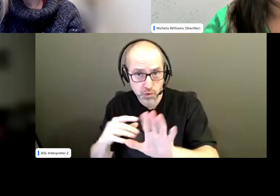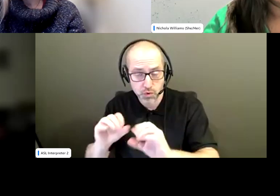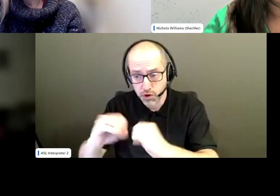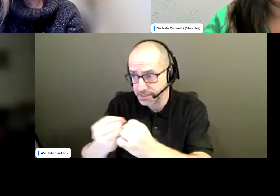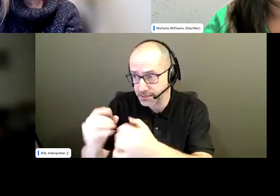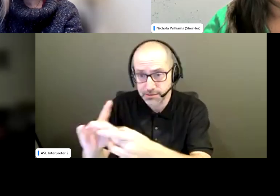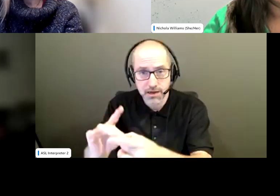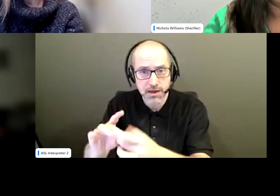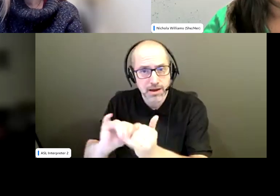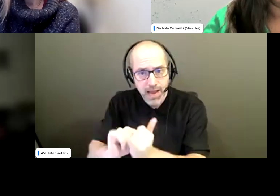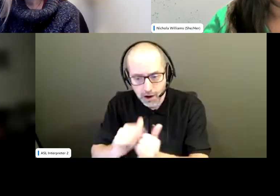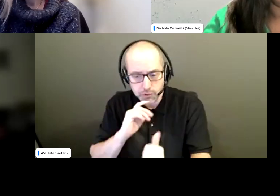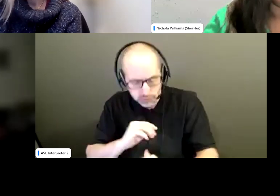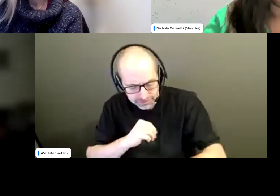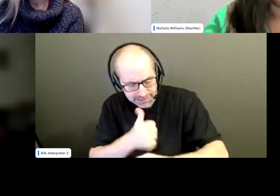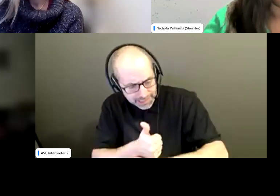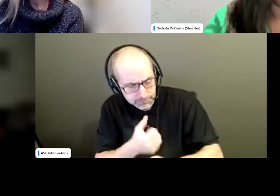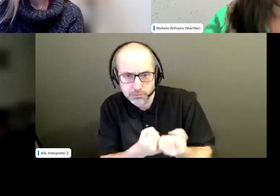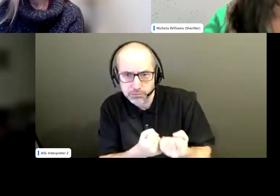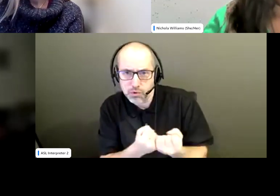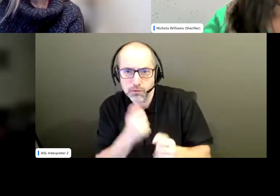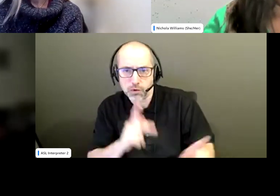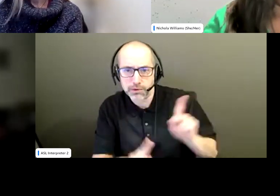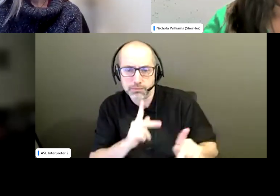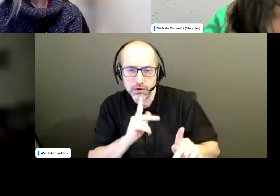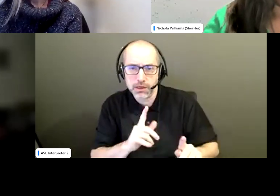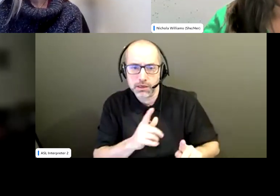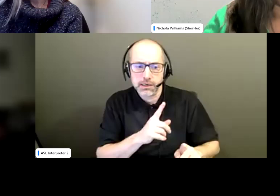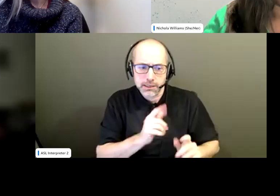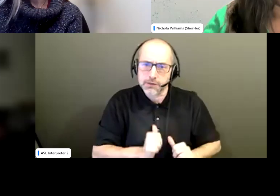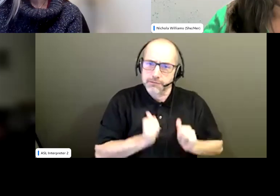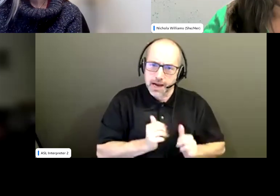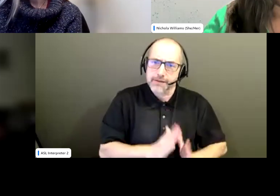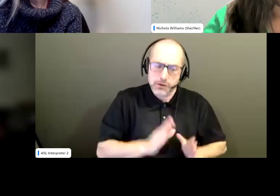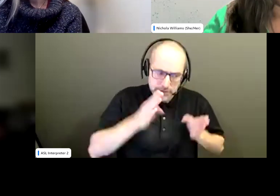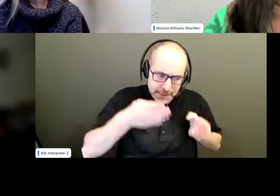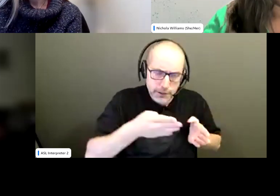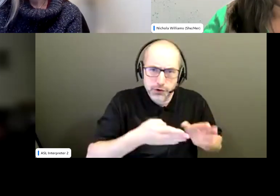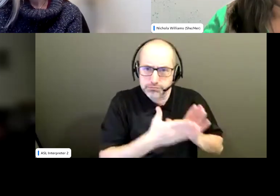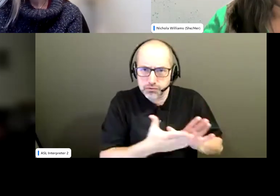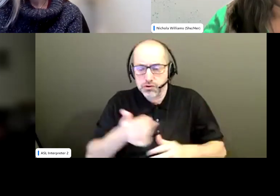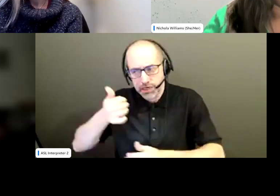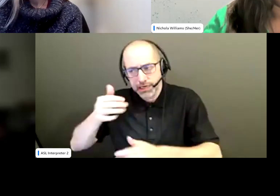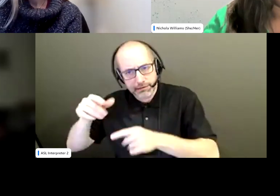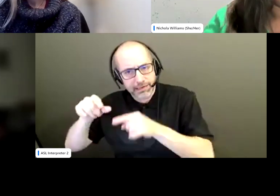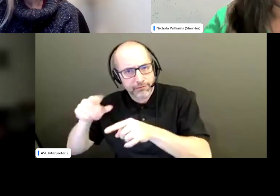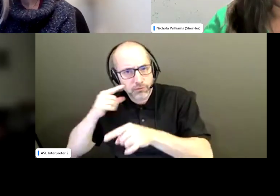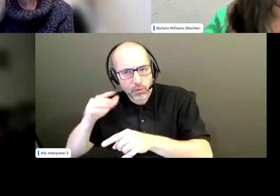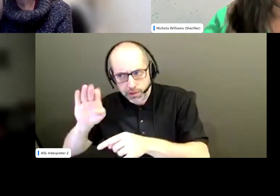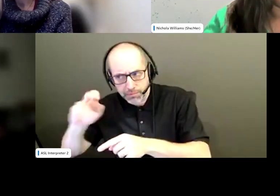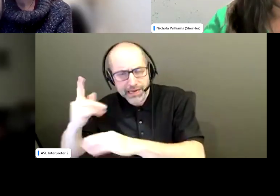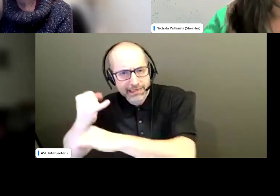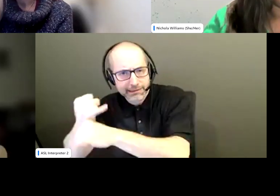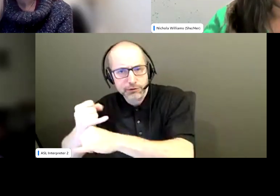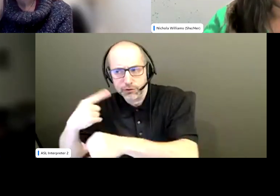implement specific supports for folks, especially survivor-centered approaches within banking institutions. That's a big